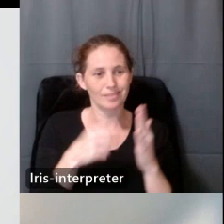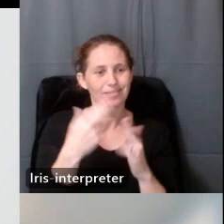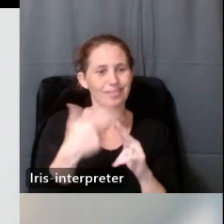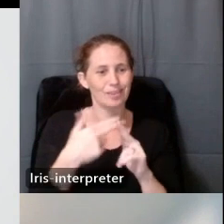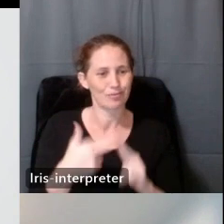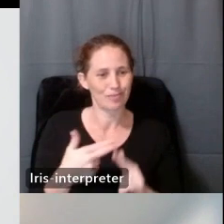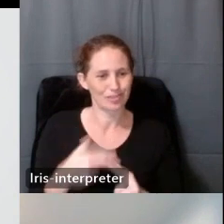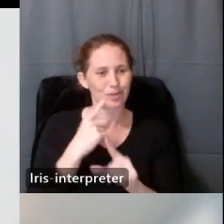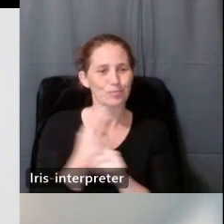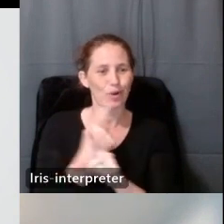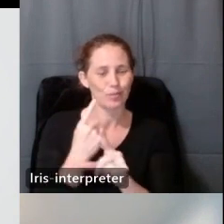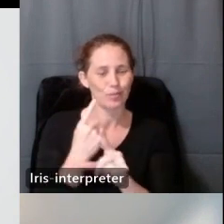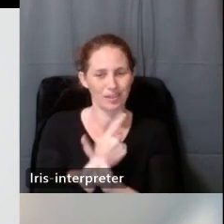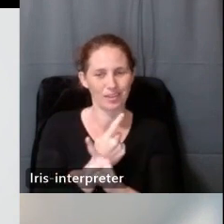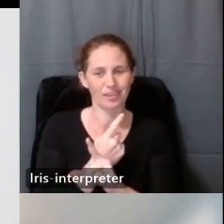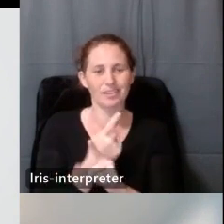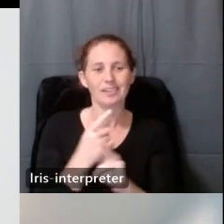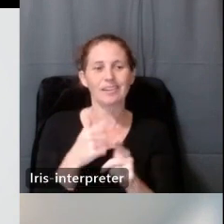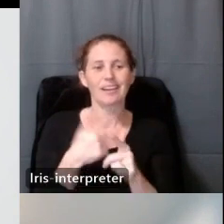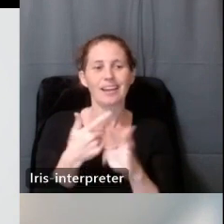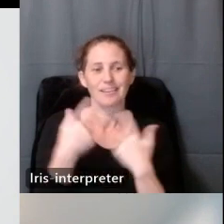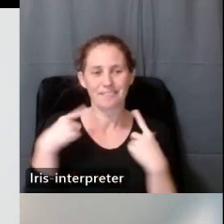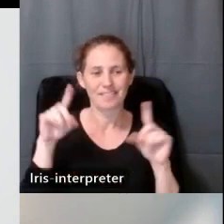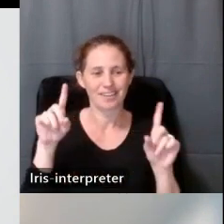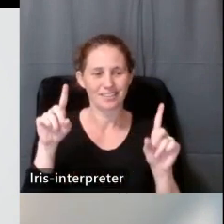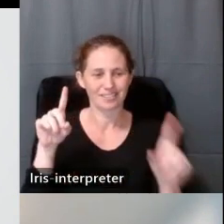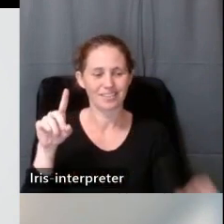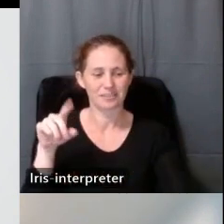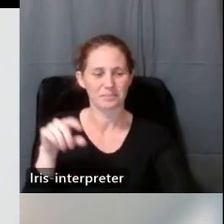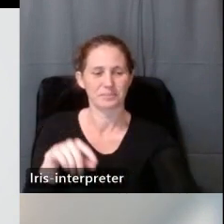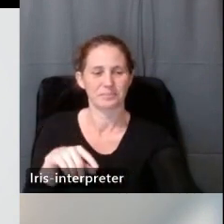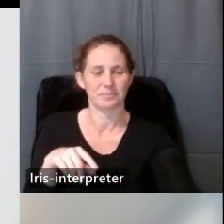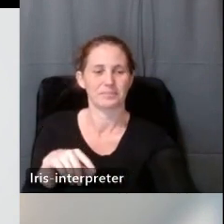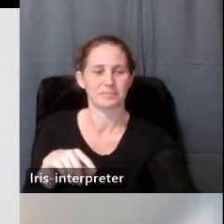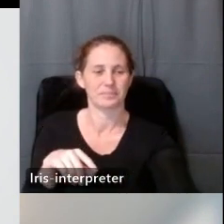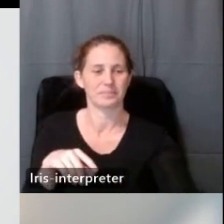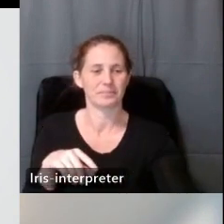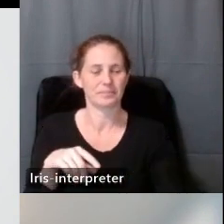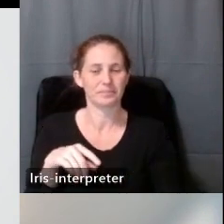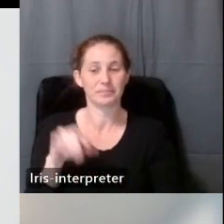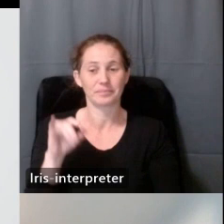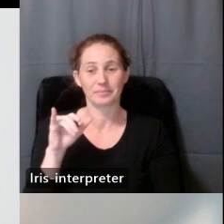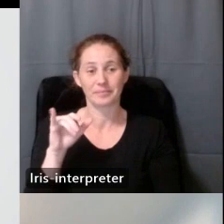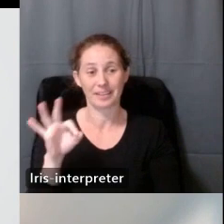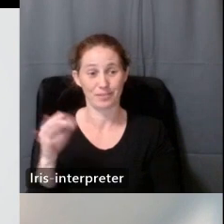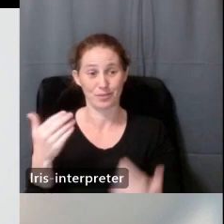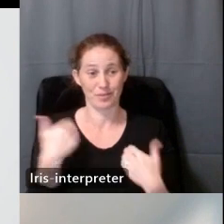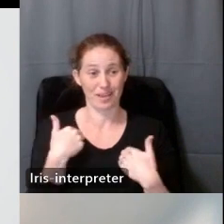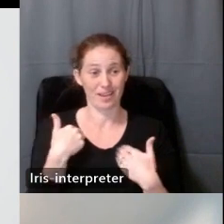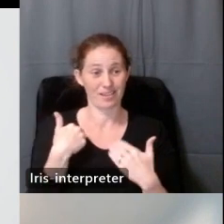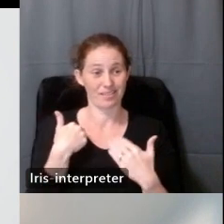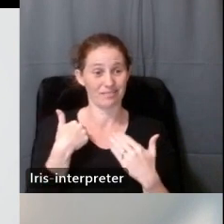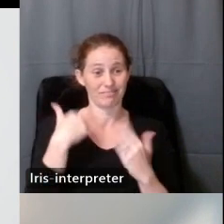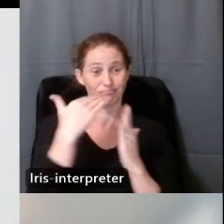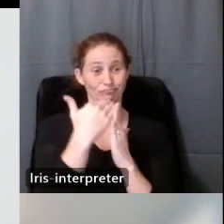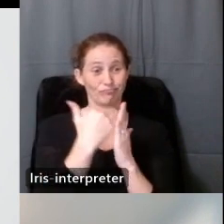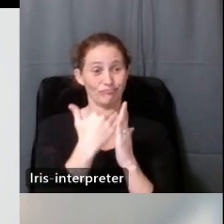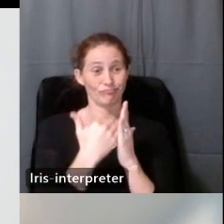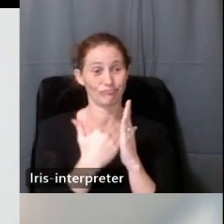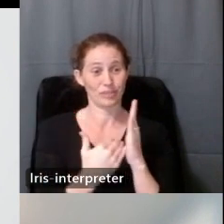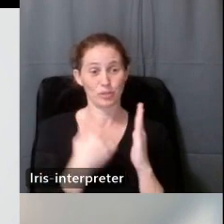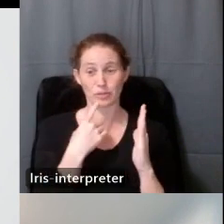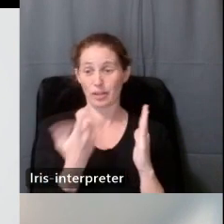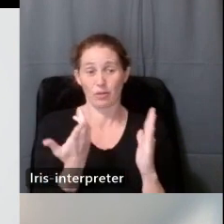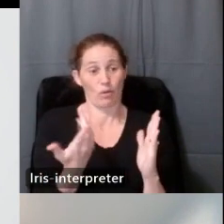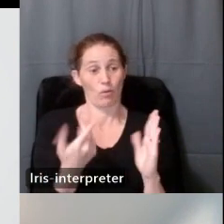registries appropriately and effectively. So, if you have a registry and you say,